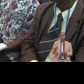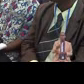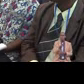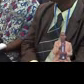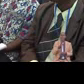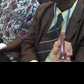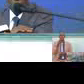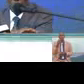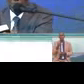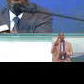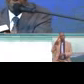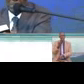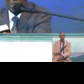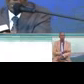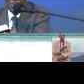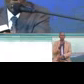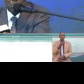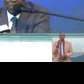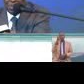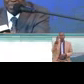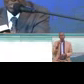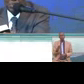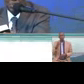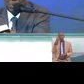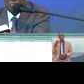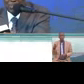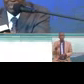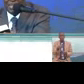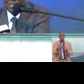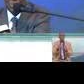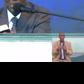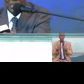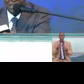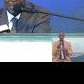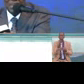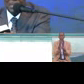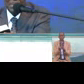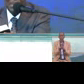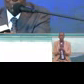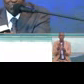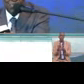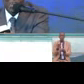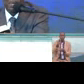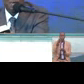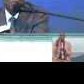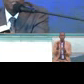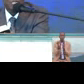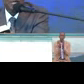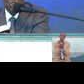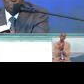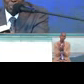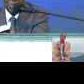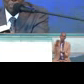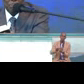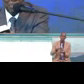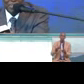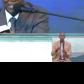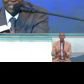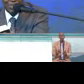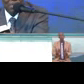of God. For ye have not received the spirit of bondage again to